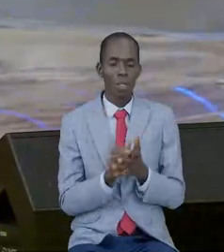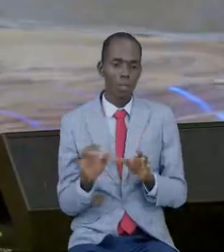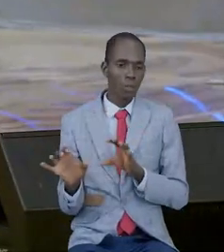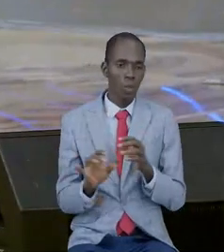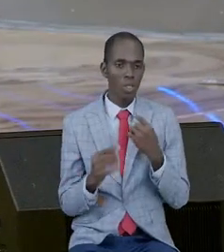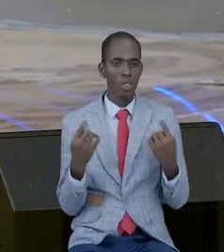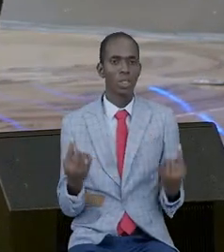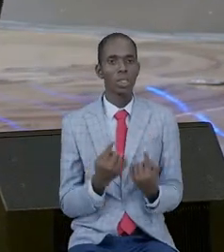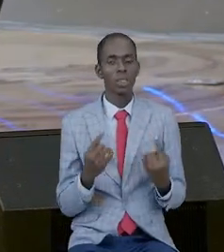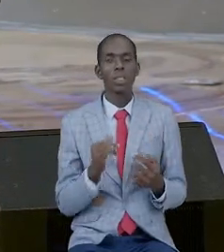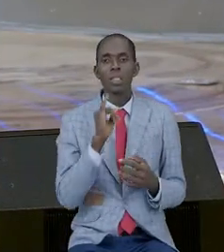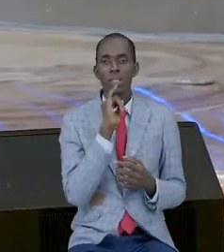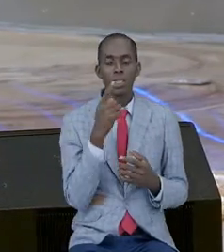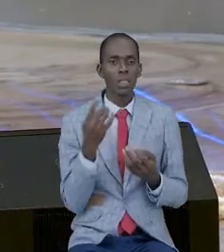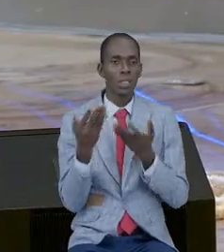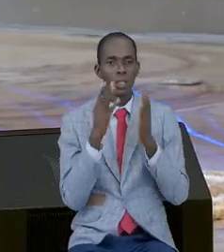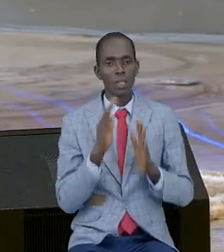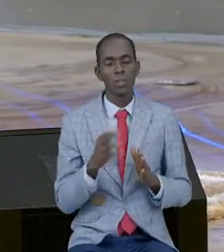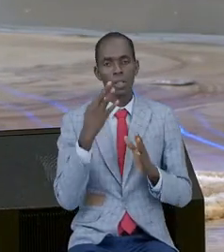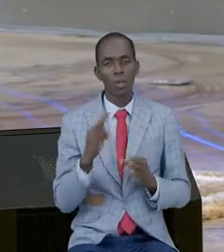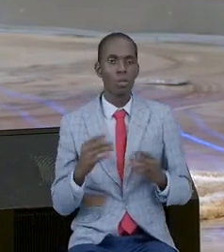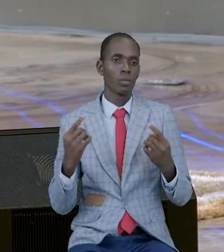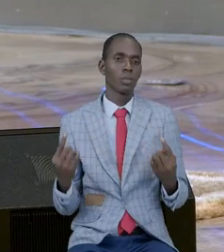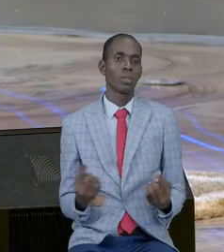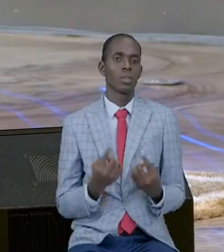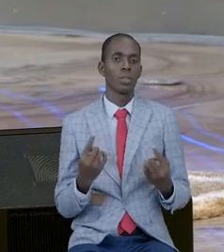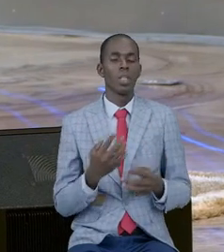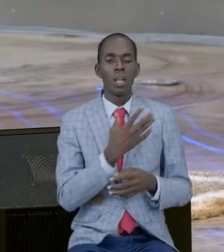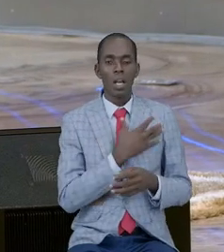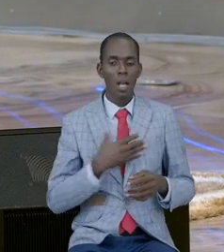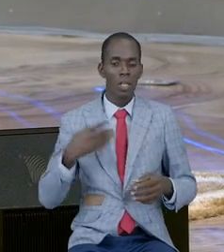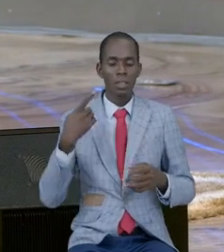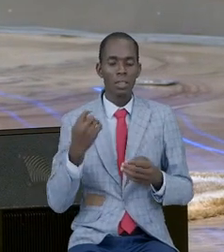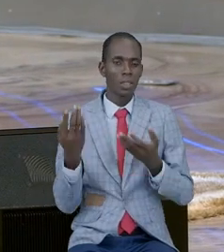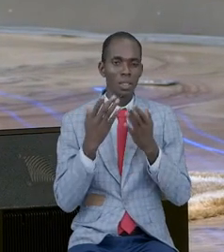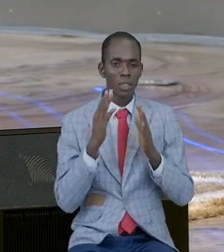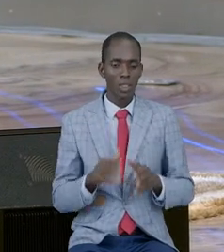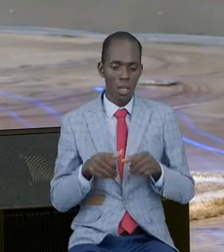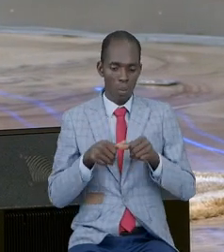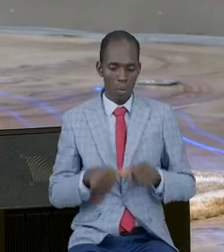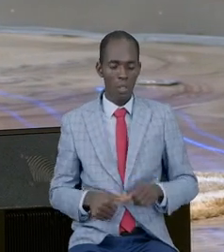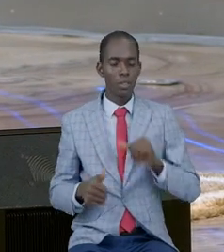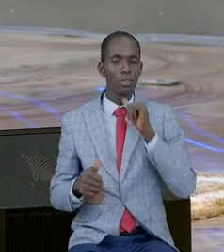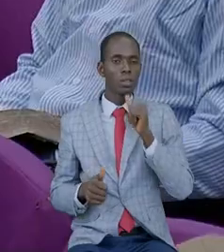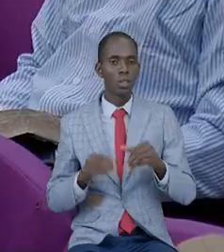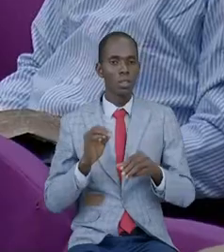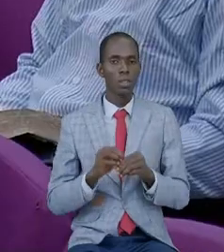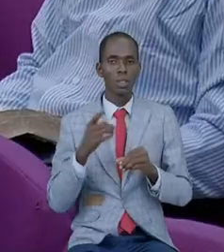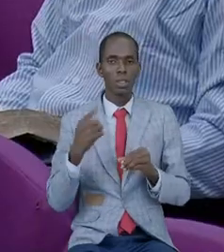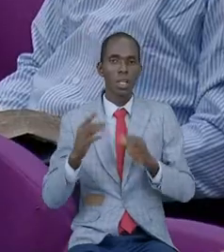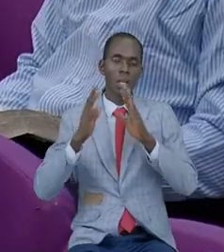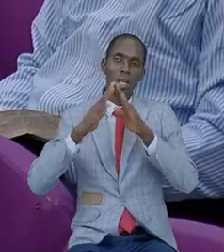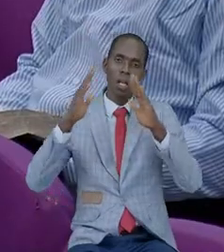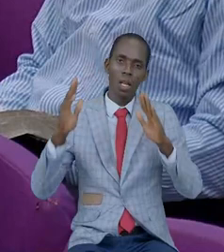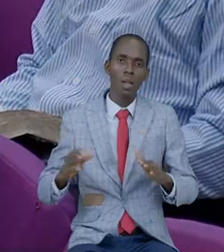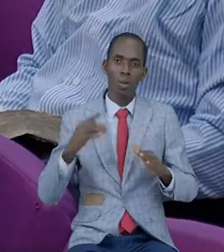is the servant of sin and the servant abideth not in the house